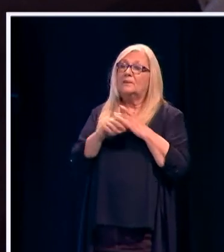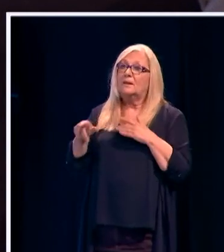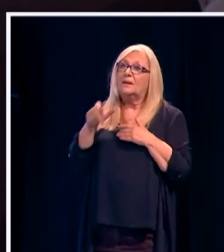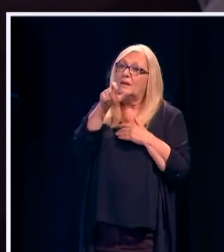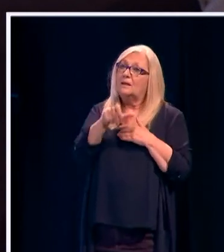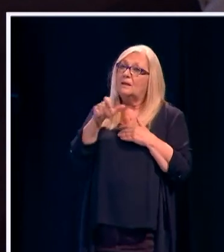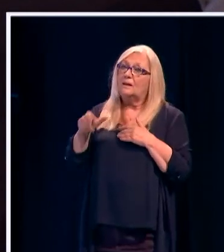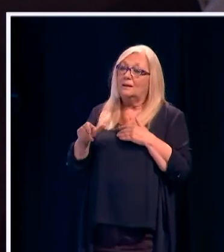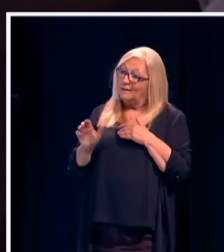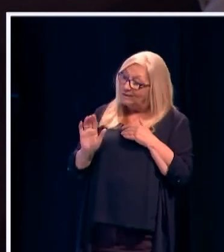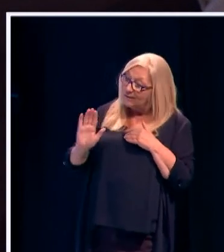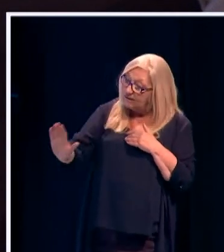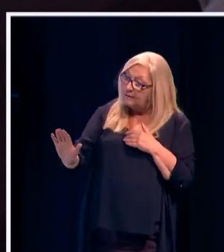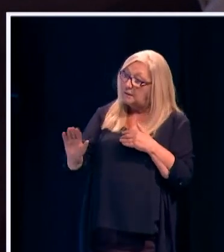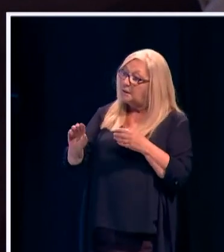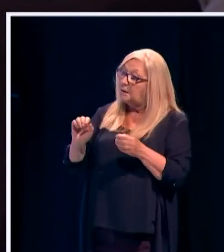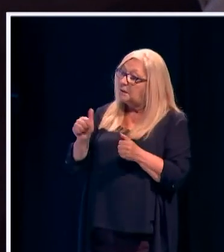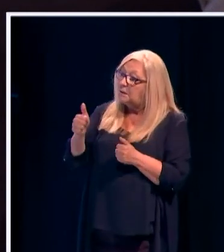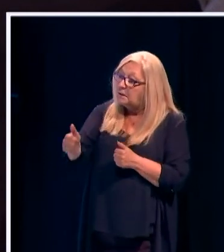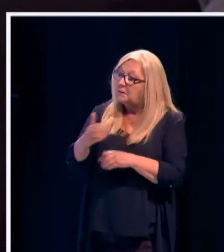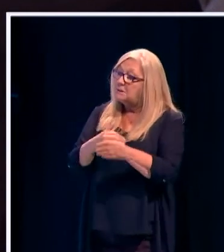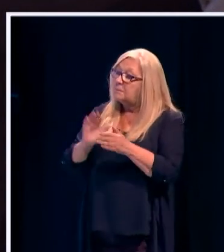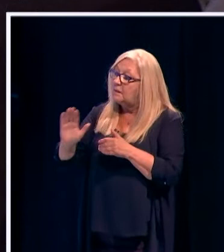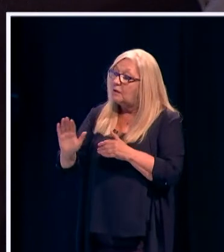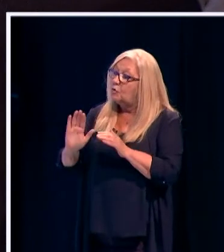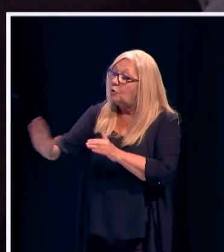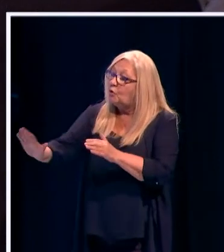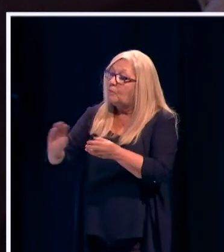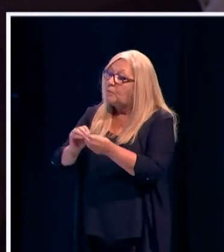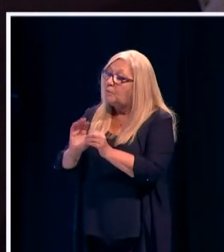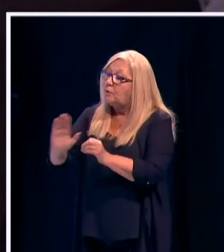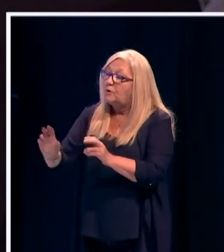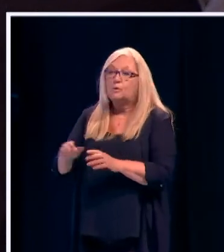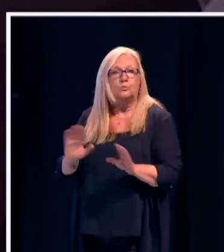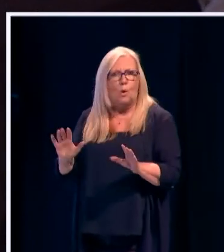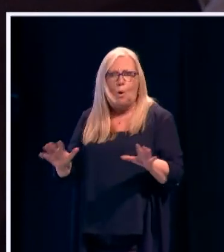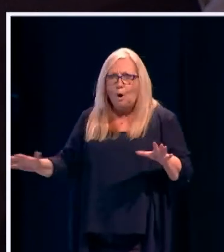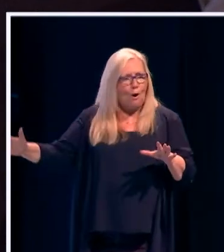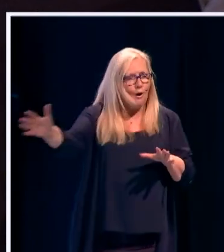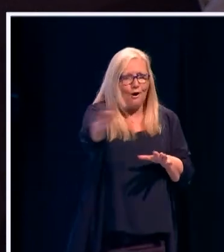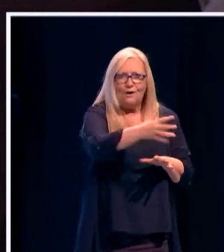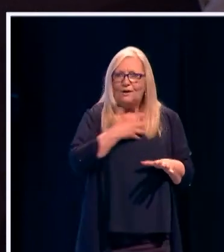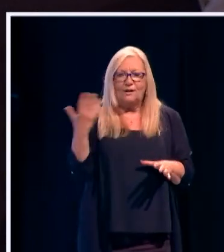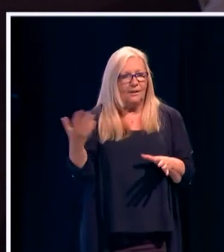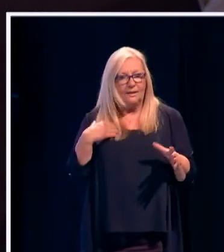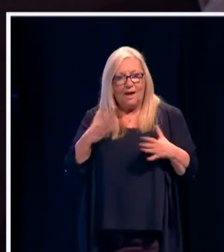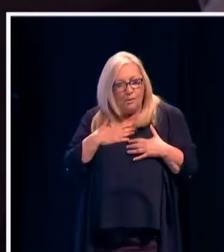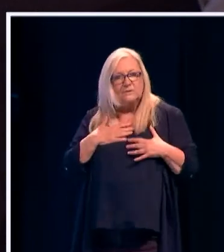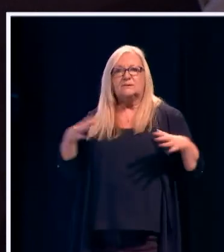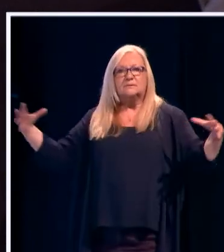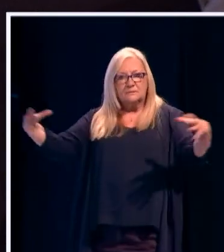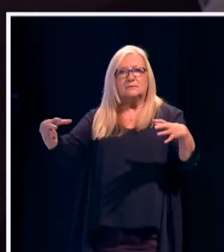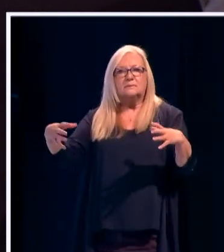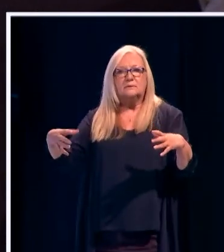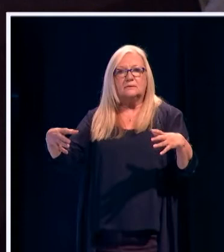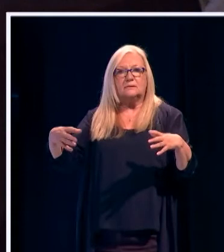disability, because it is a collective issue, it is a social issue, it is our issue. So until and unless we realize